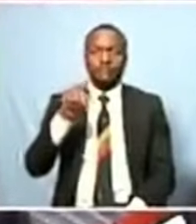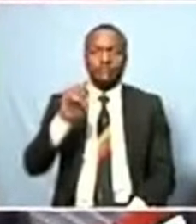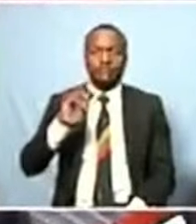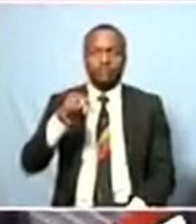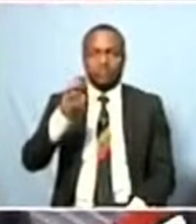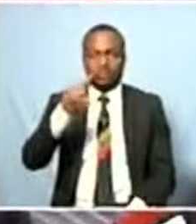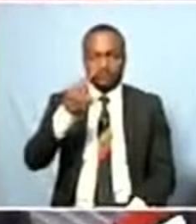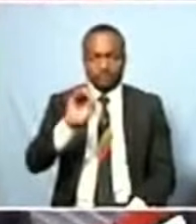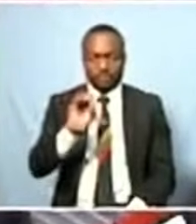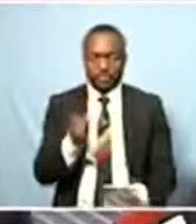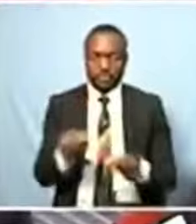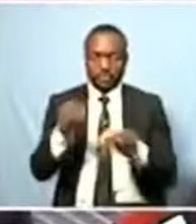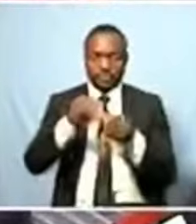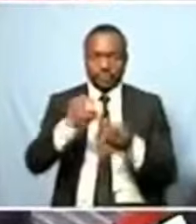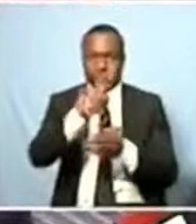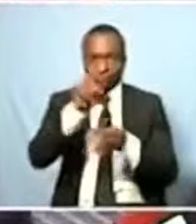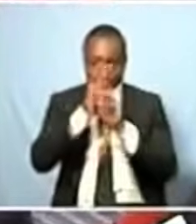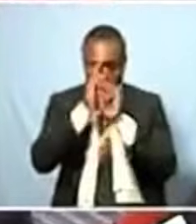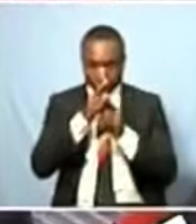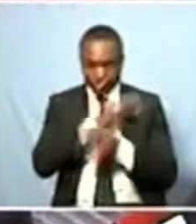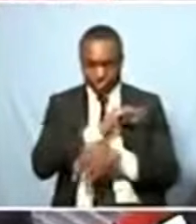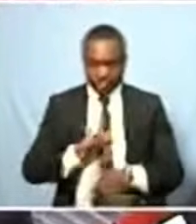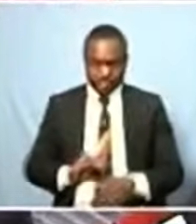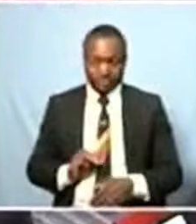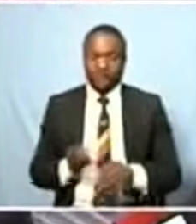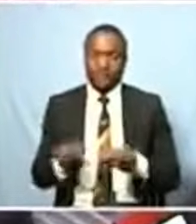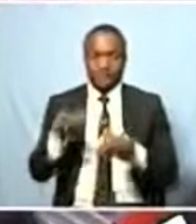question. May the Honorable Member continue?